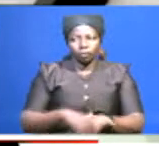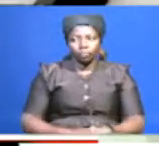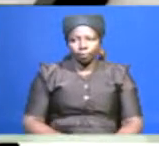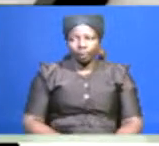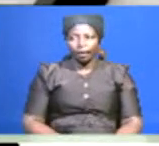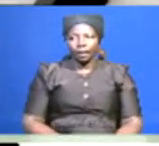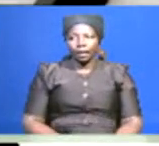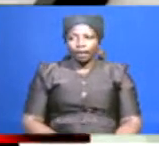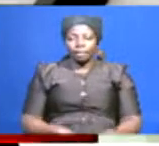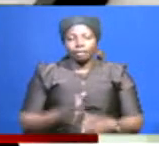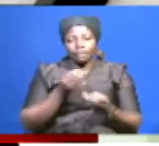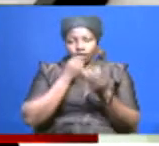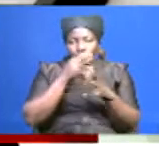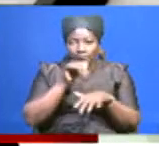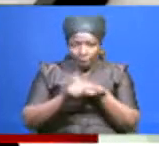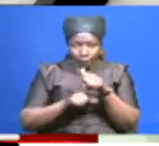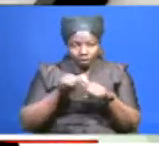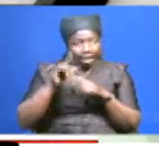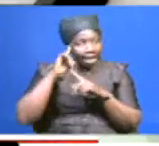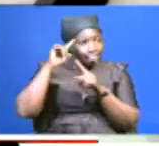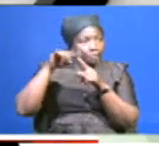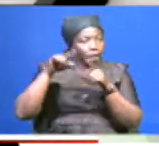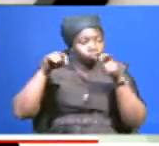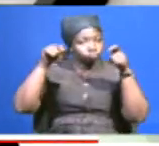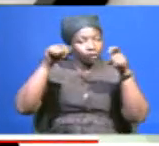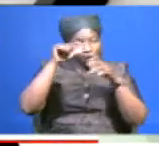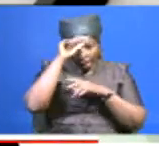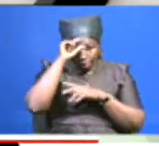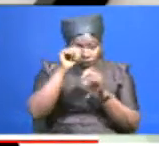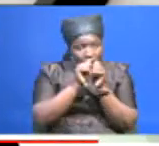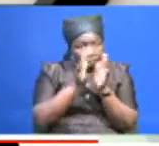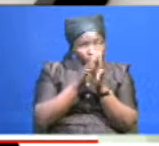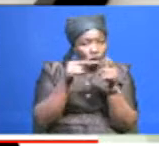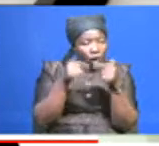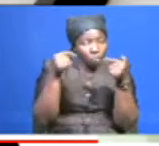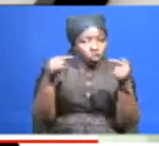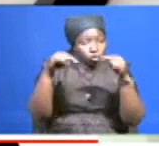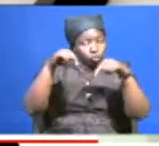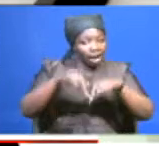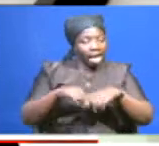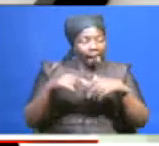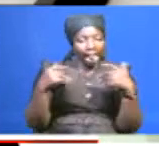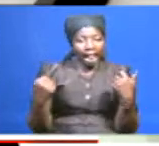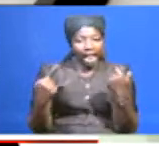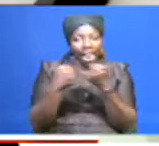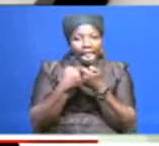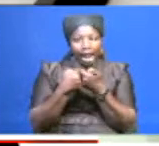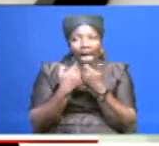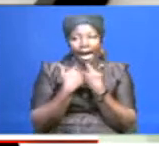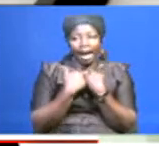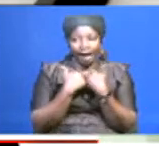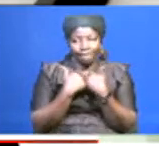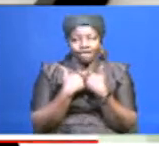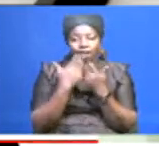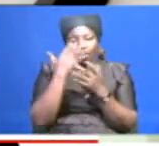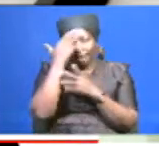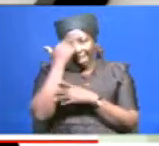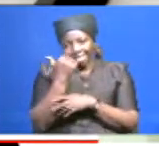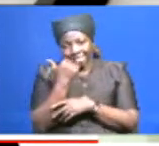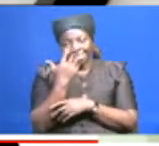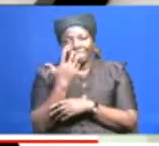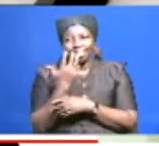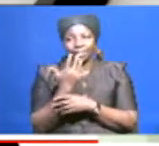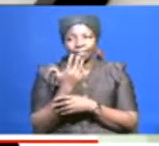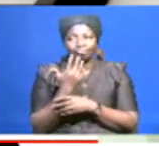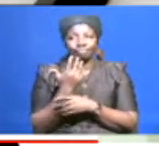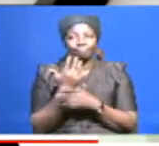the Azimio demos. The government and the opposition are tonight locked in an impasse over an impending fresh round of